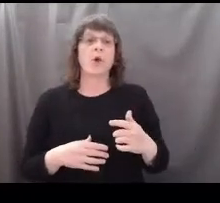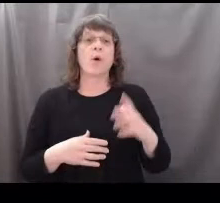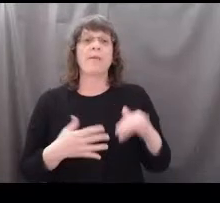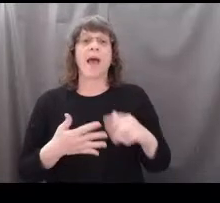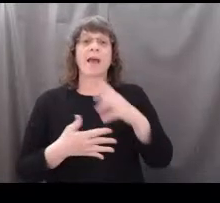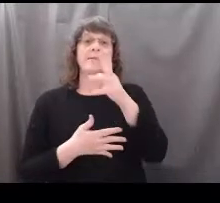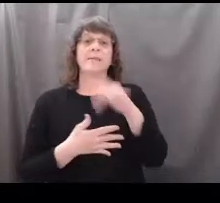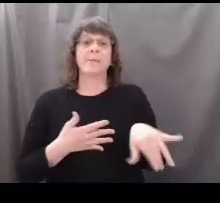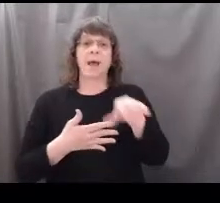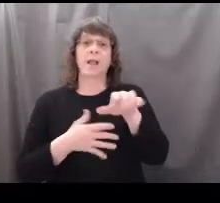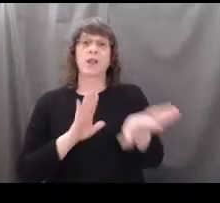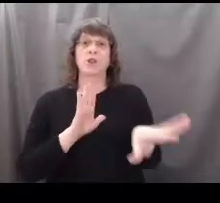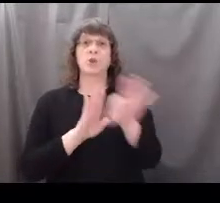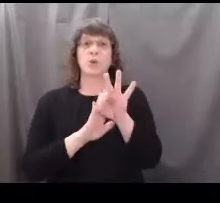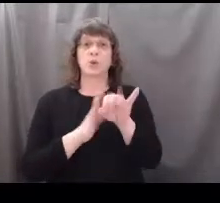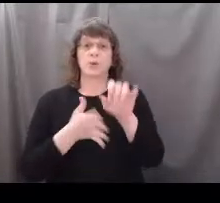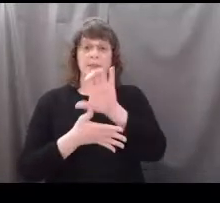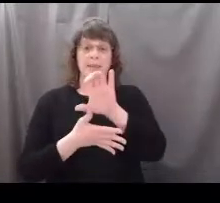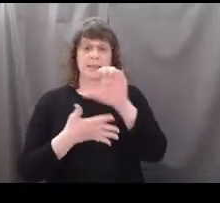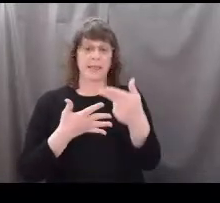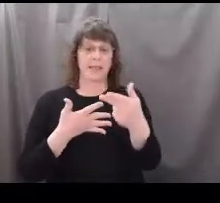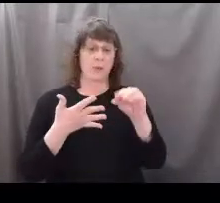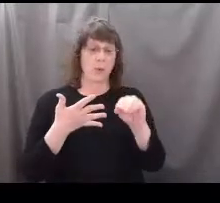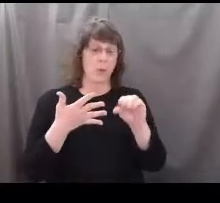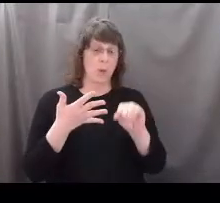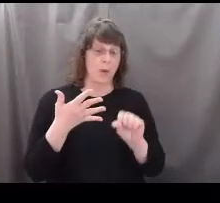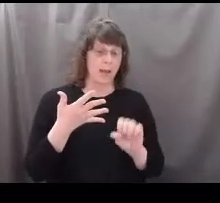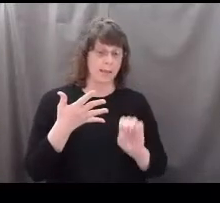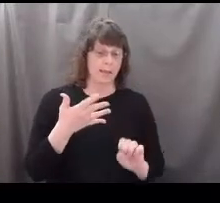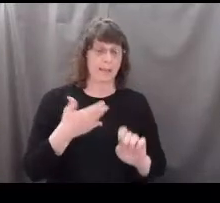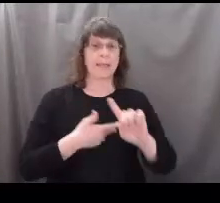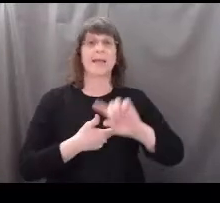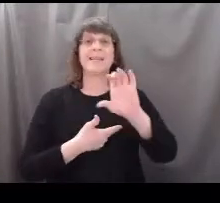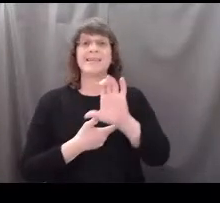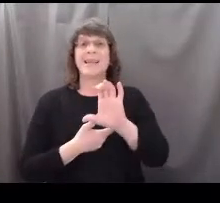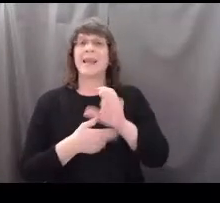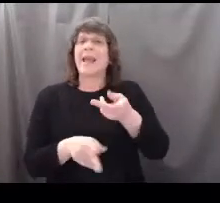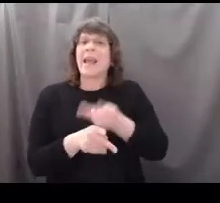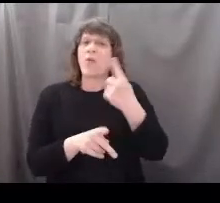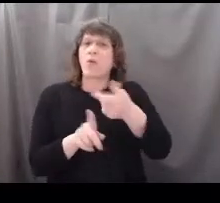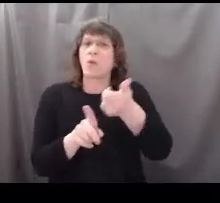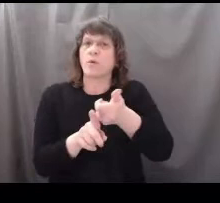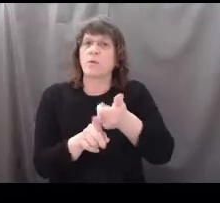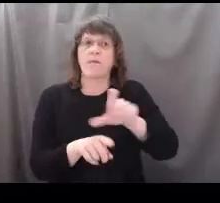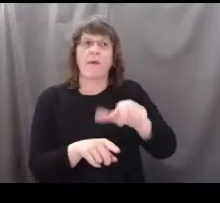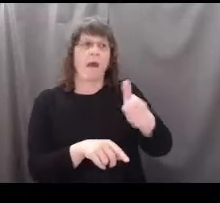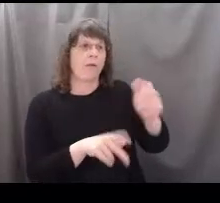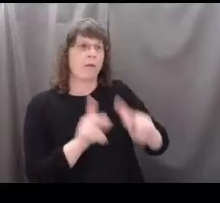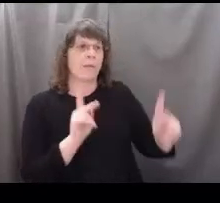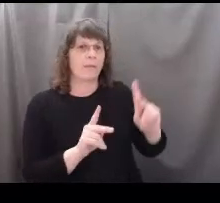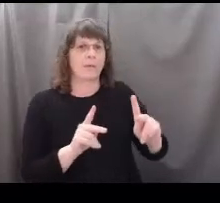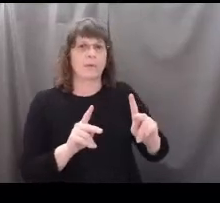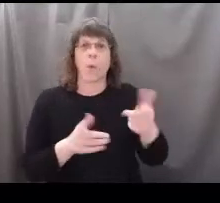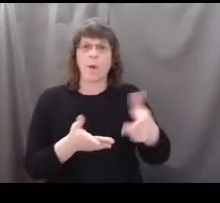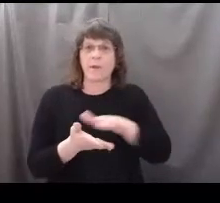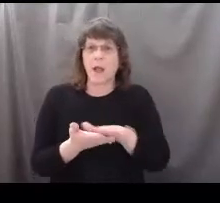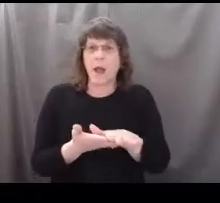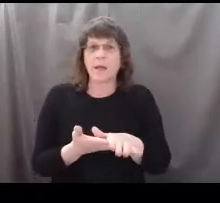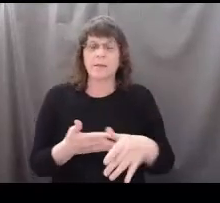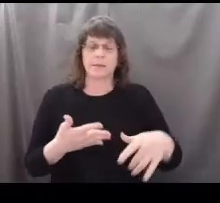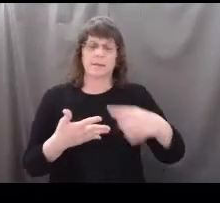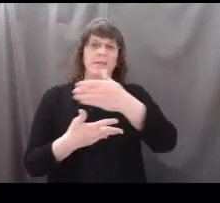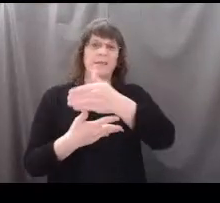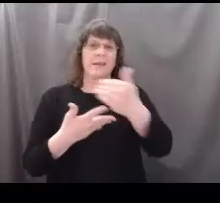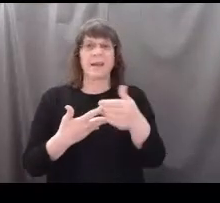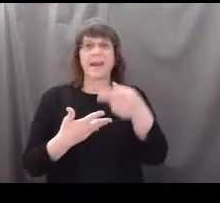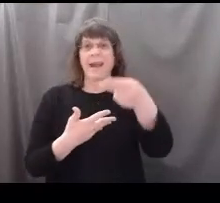out choose, which is care for yourself and others. We want to be kind, allow space for others. We want to be honest